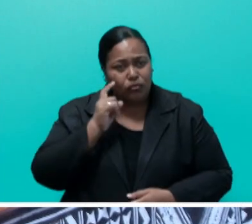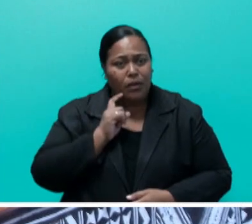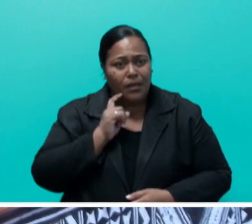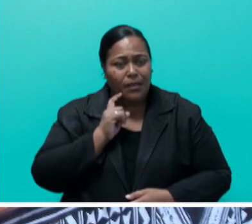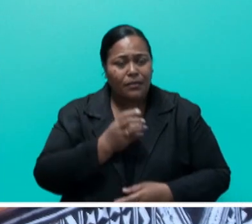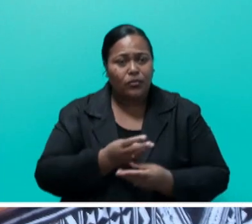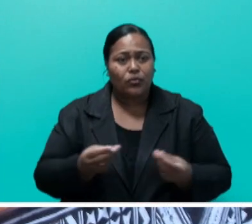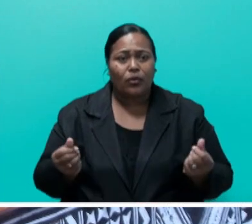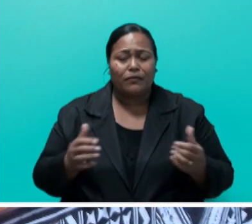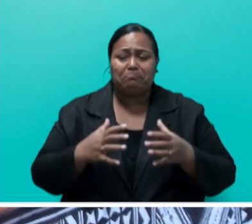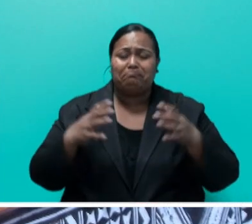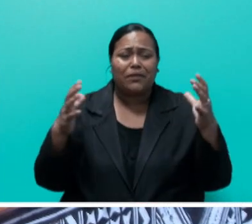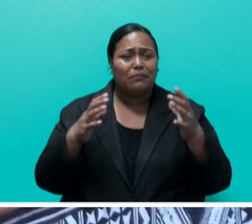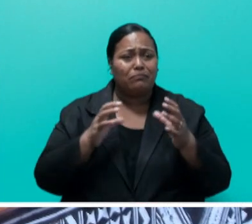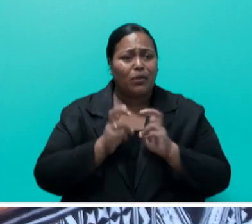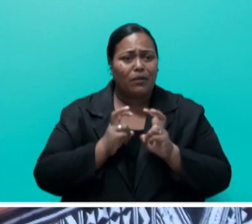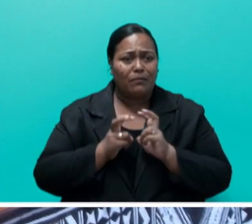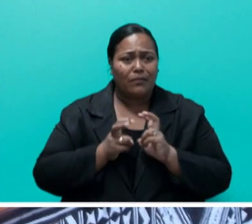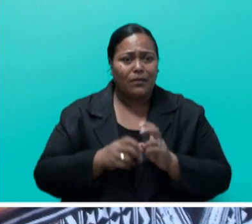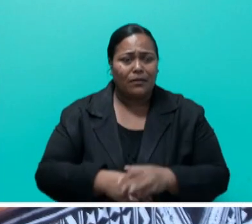address this big problem that we have here.